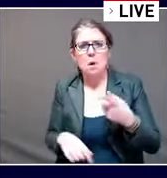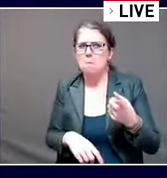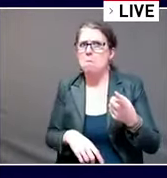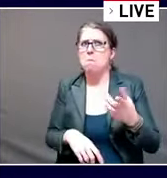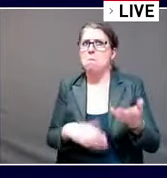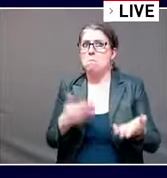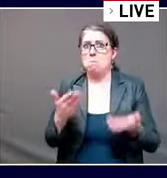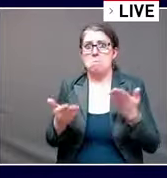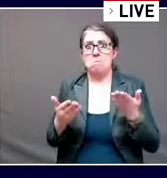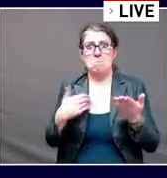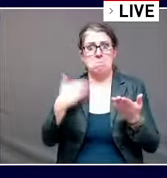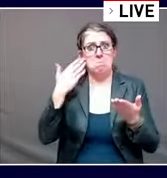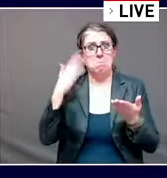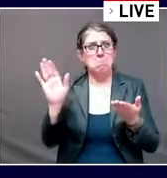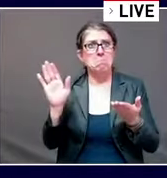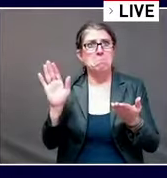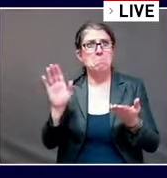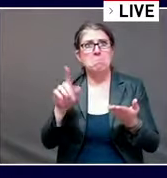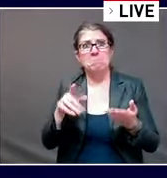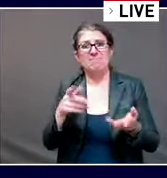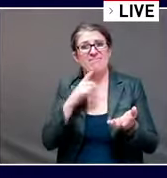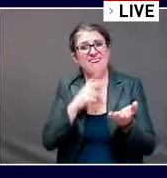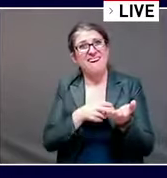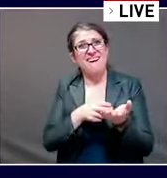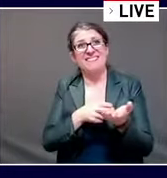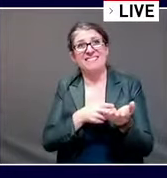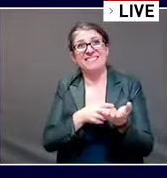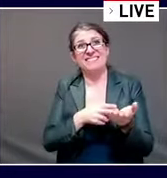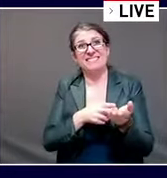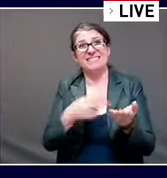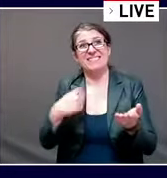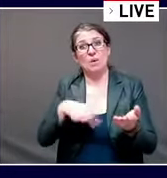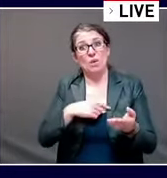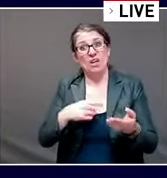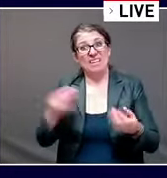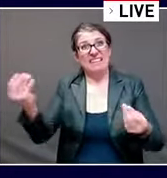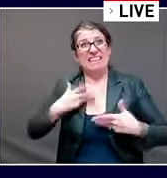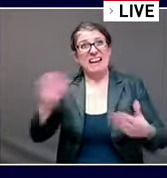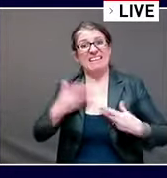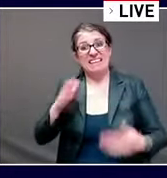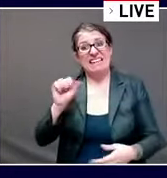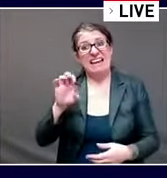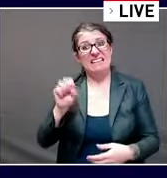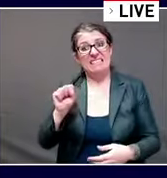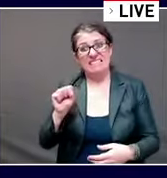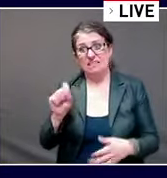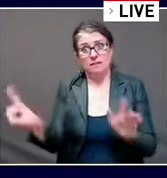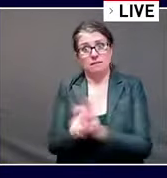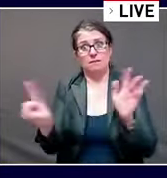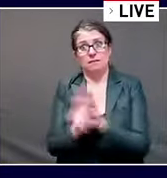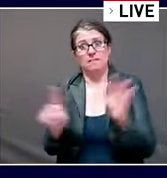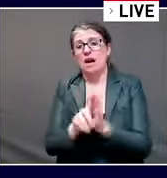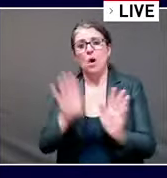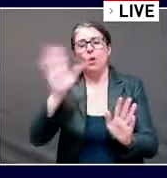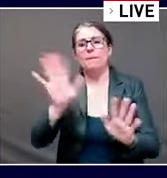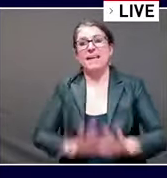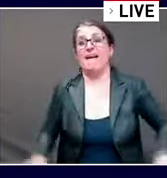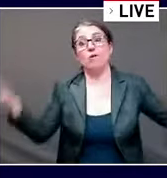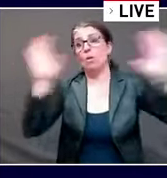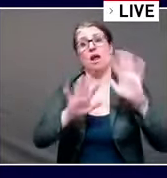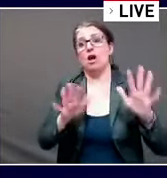very possible that there are, and our team is working on that. But if so, and if there is an outbreak investigation, we will let folks